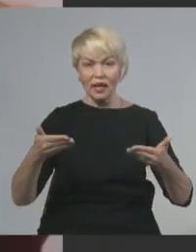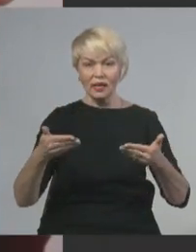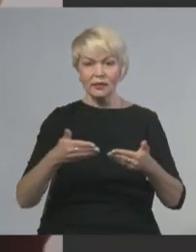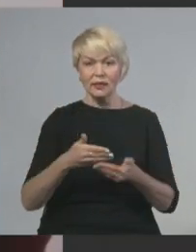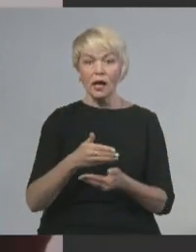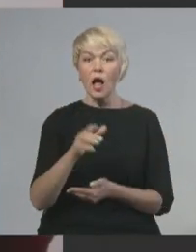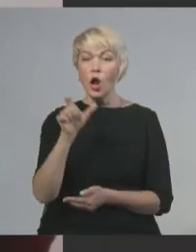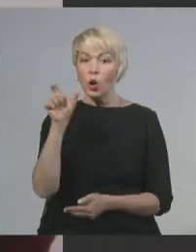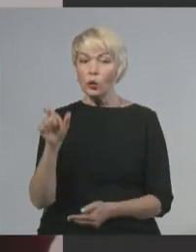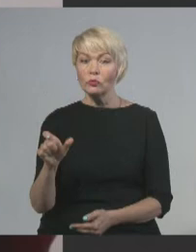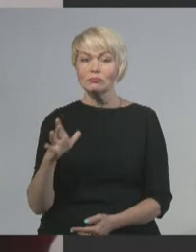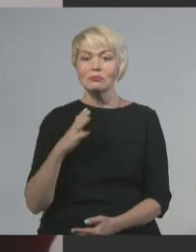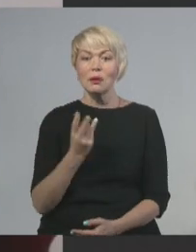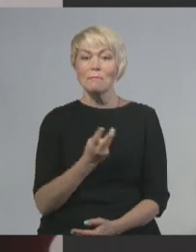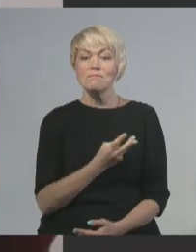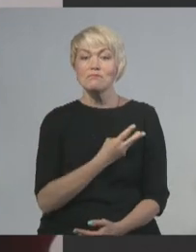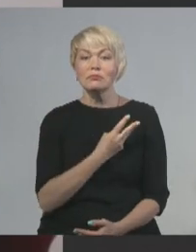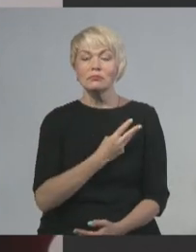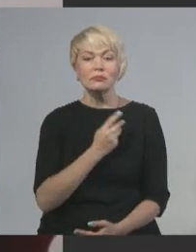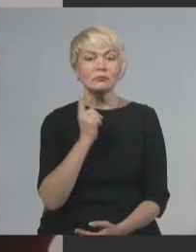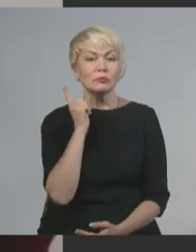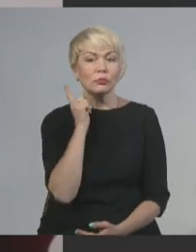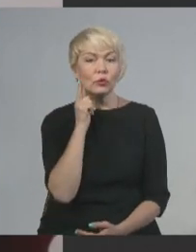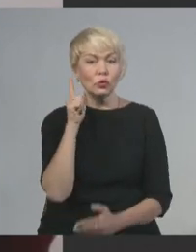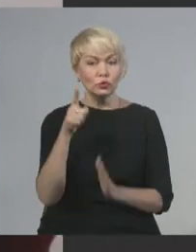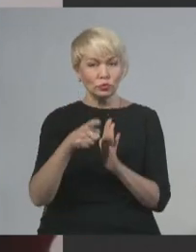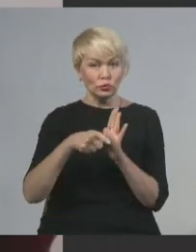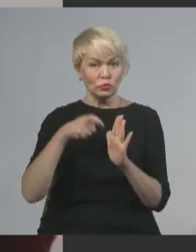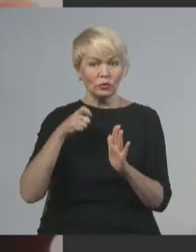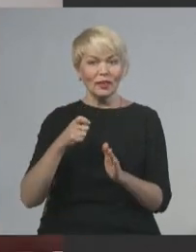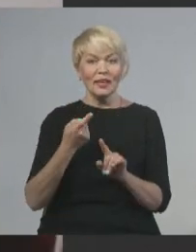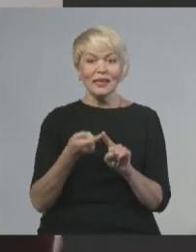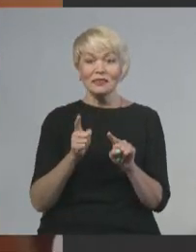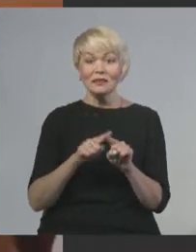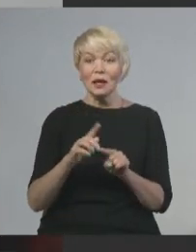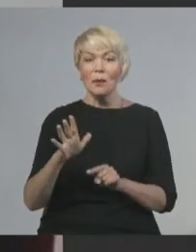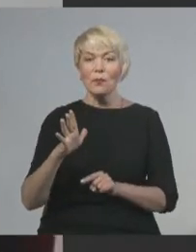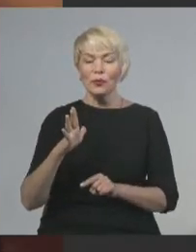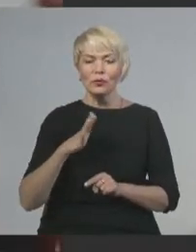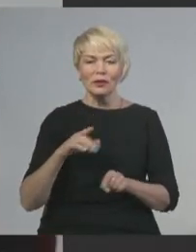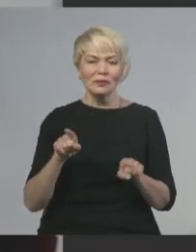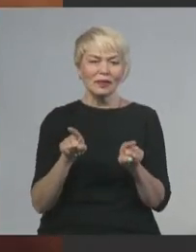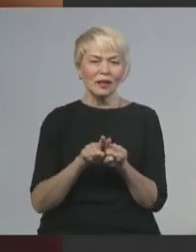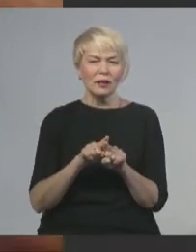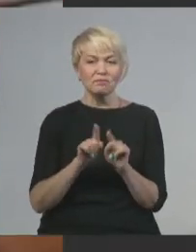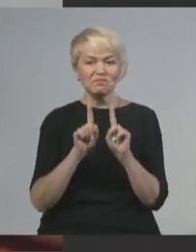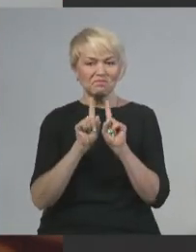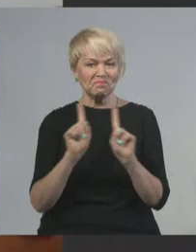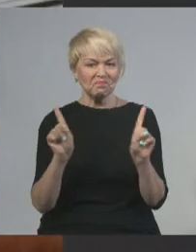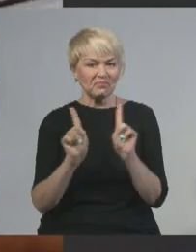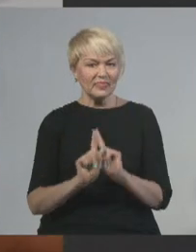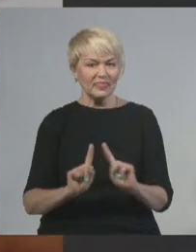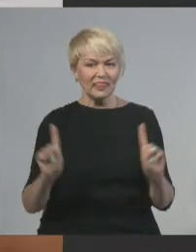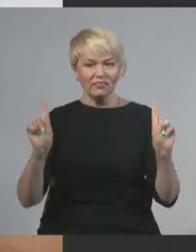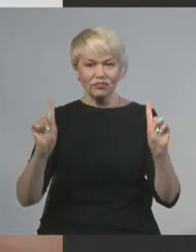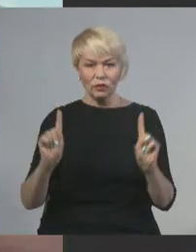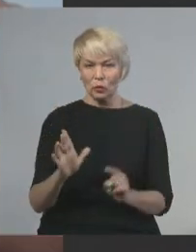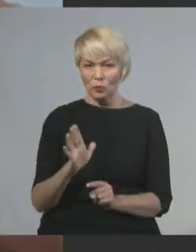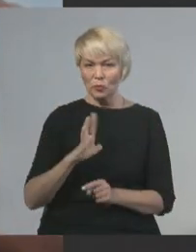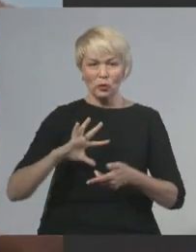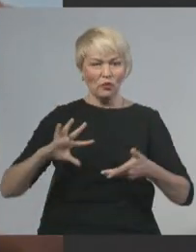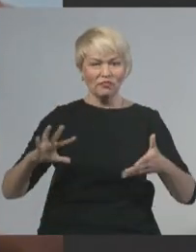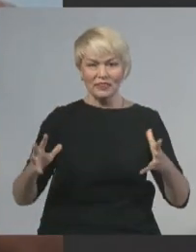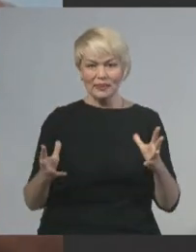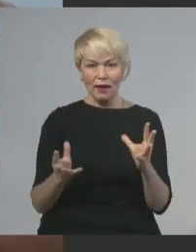frustrating of describing journalism it's not uh it was hard to have the um uh critic